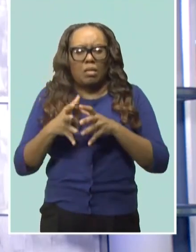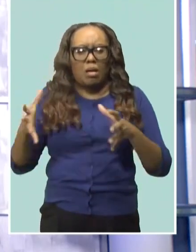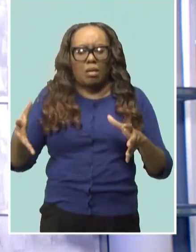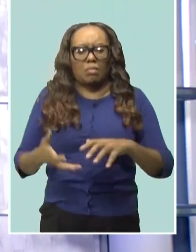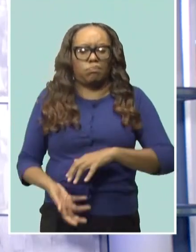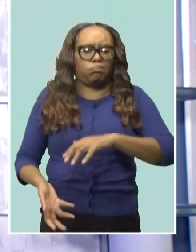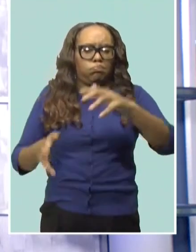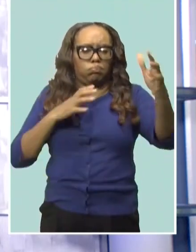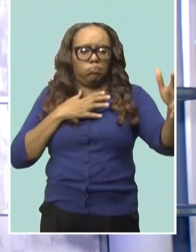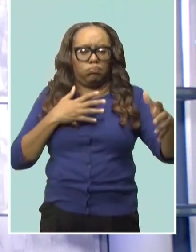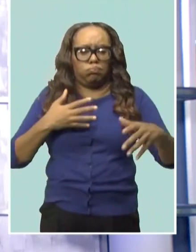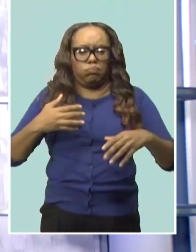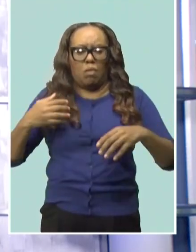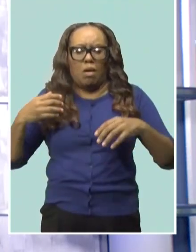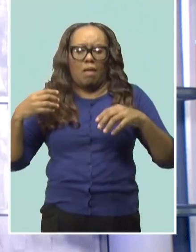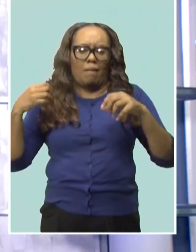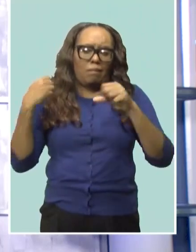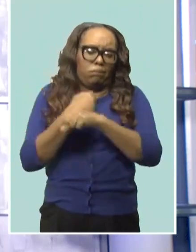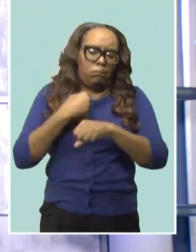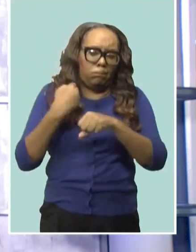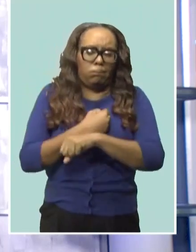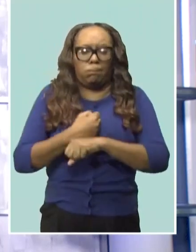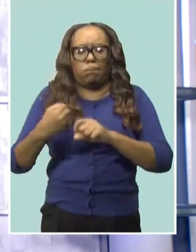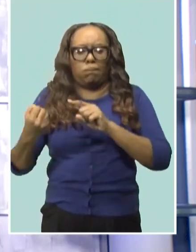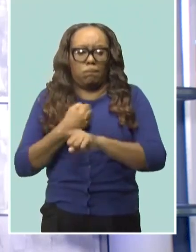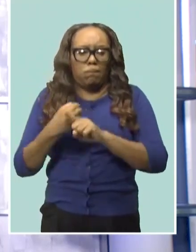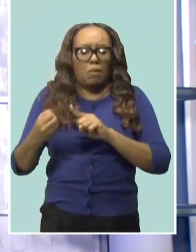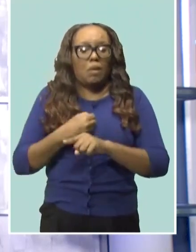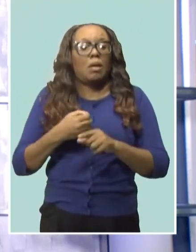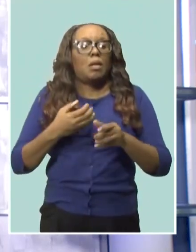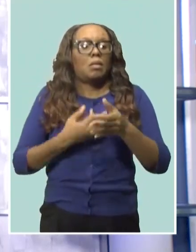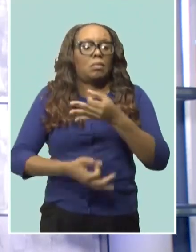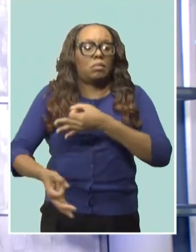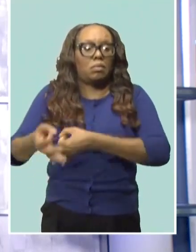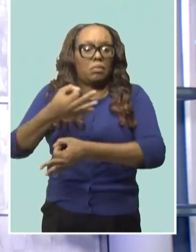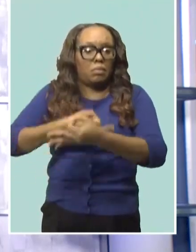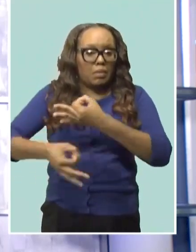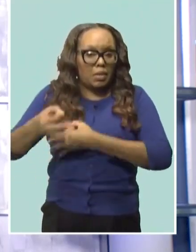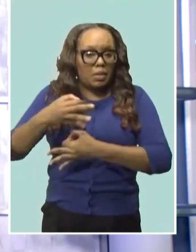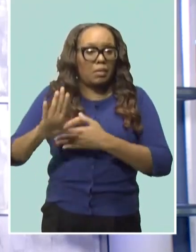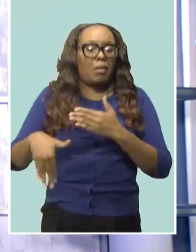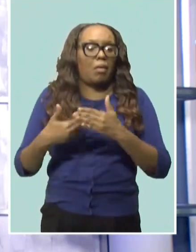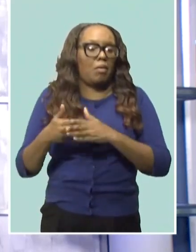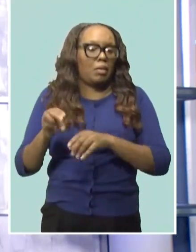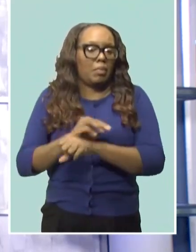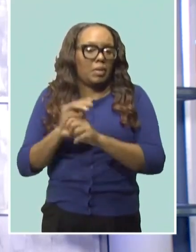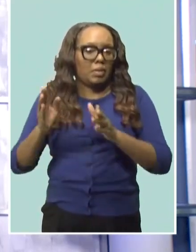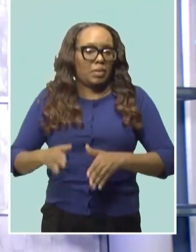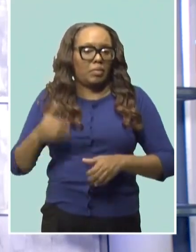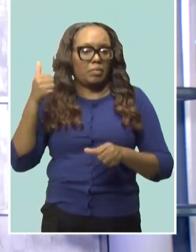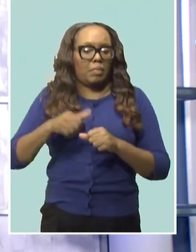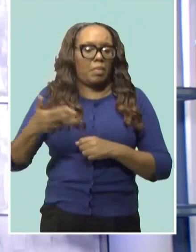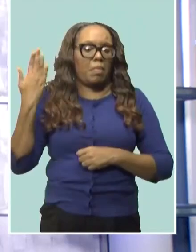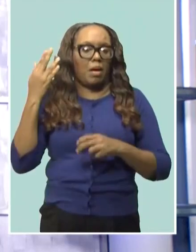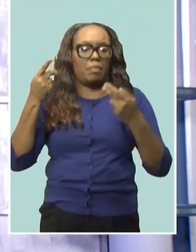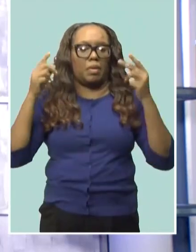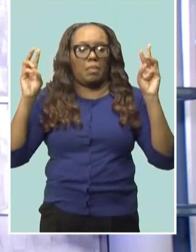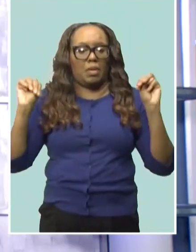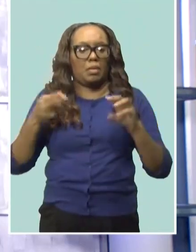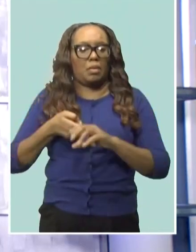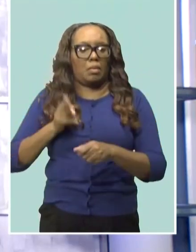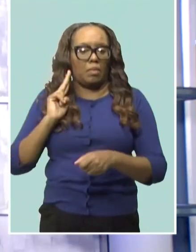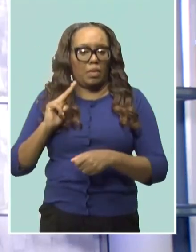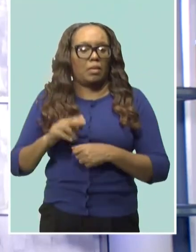completely replaces all of the ministers from the government of the former Prime Minister Ariel Henry, who was forced to step down early this year